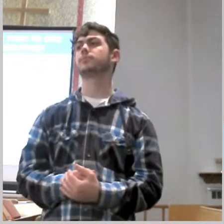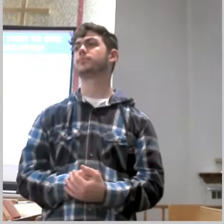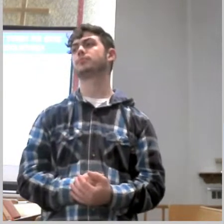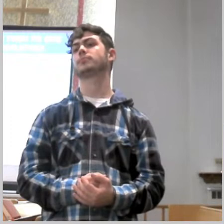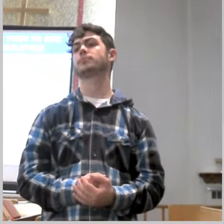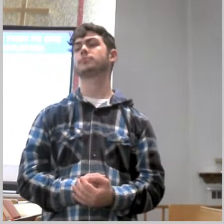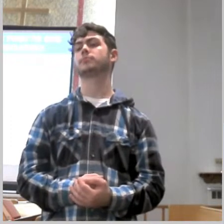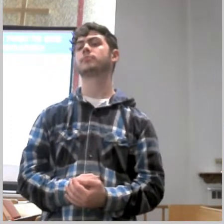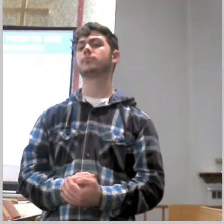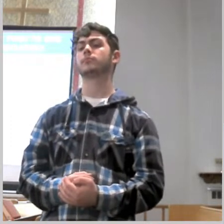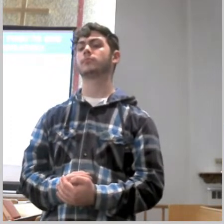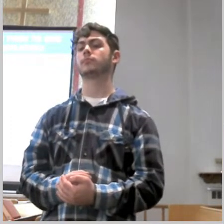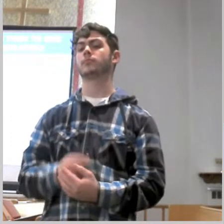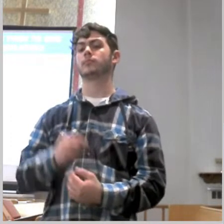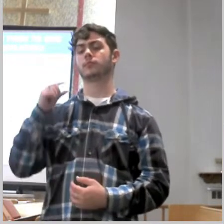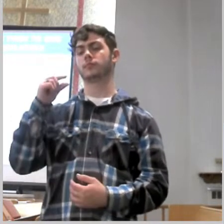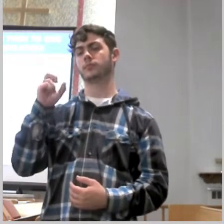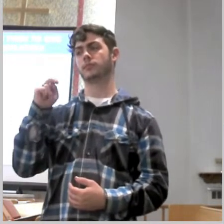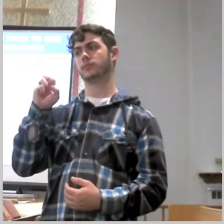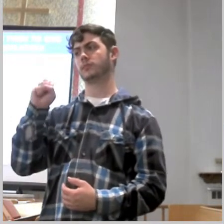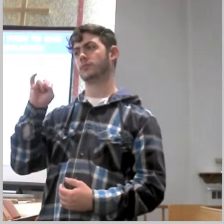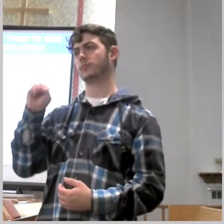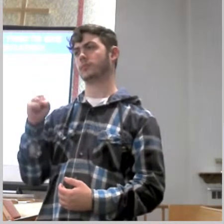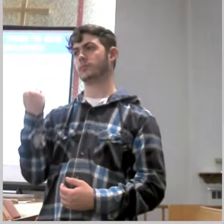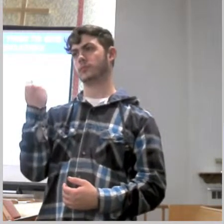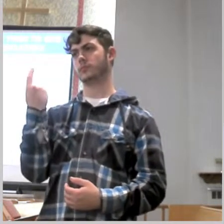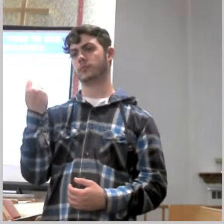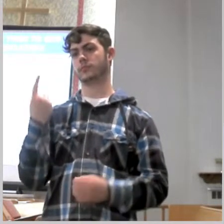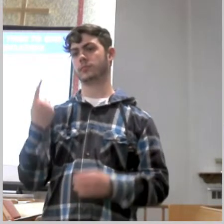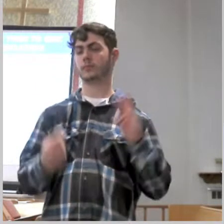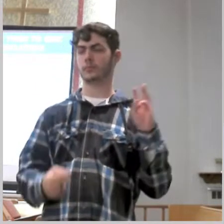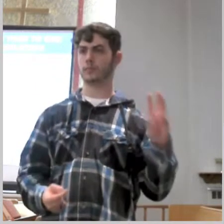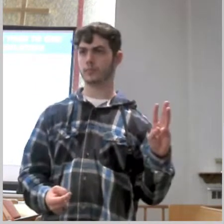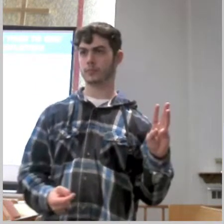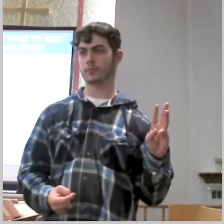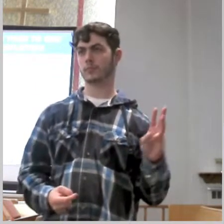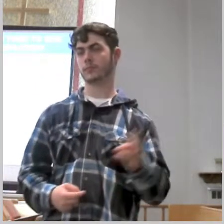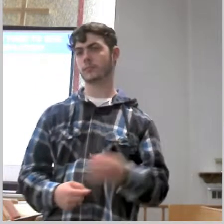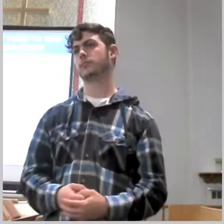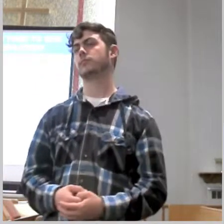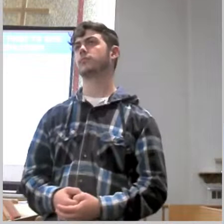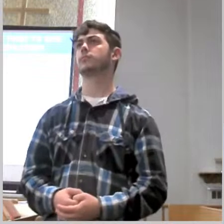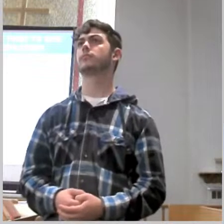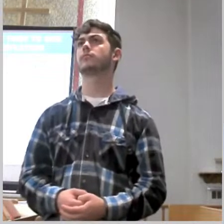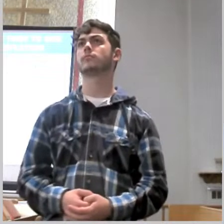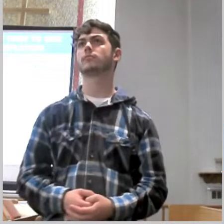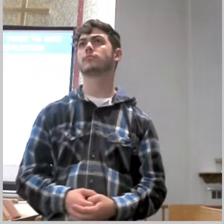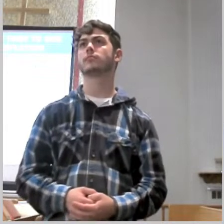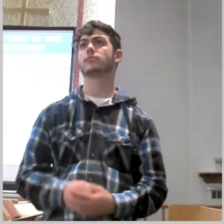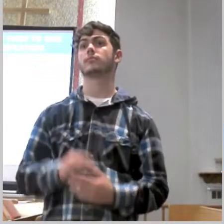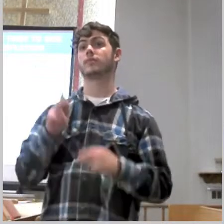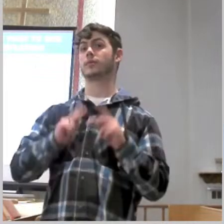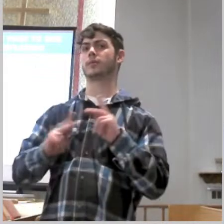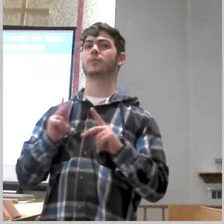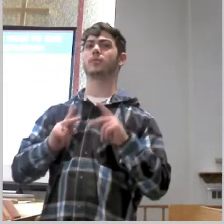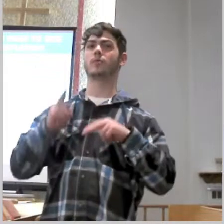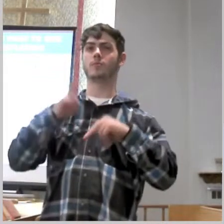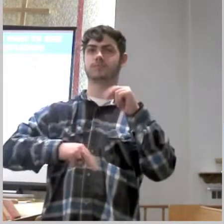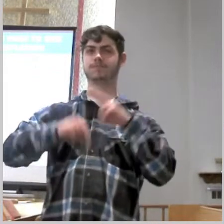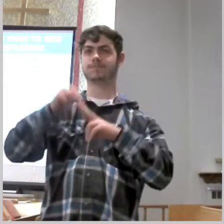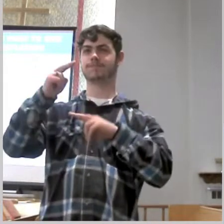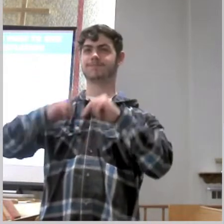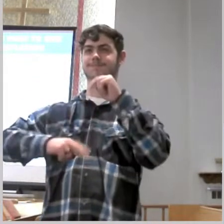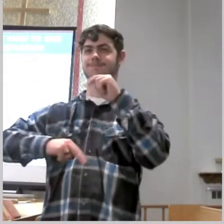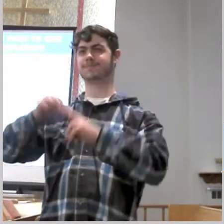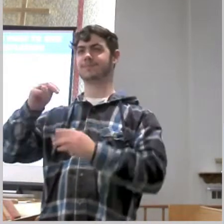Think about this passage in Genesis 11:6. In Genesis 11:6, people were building a tower. Remember